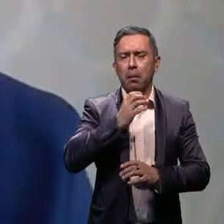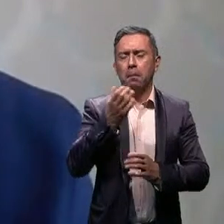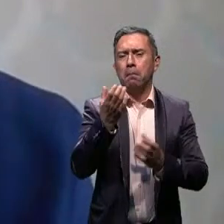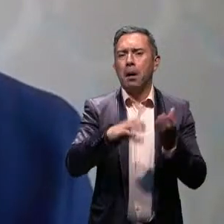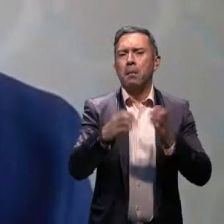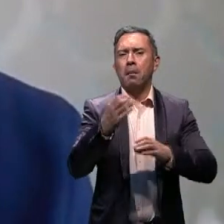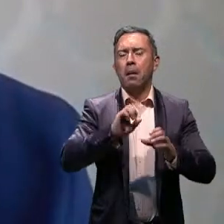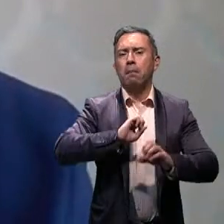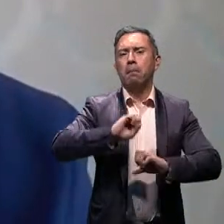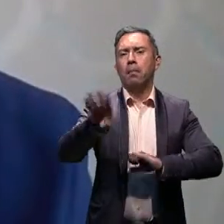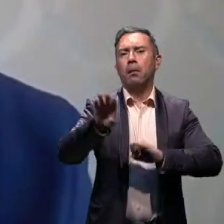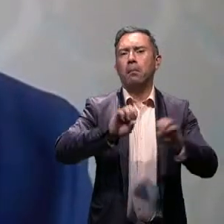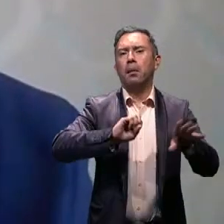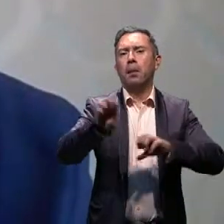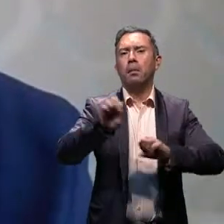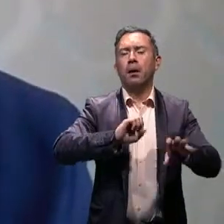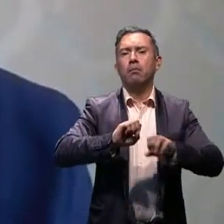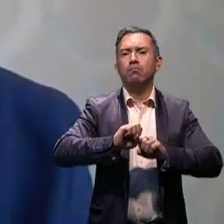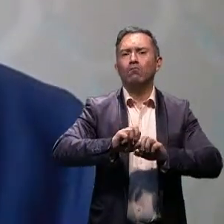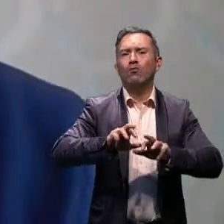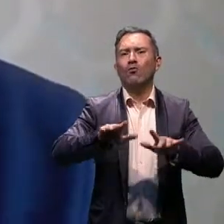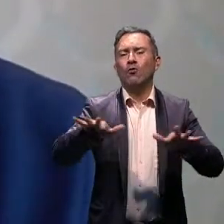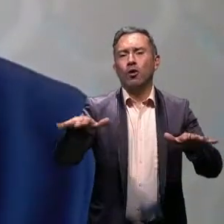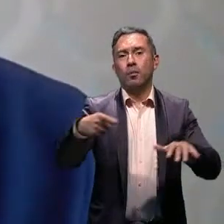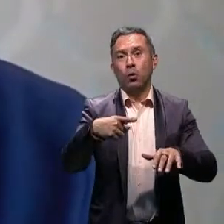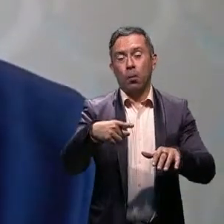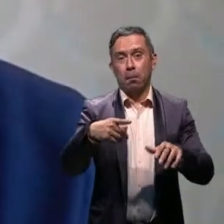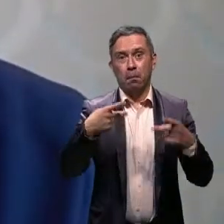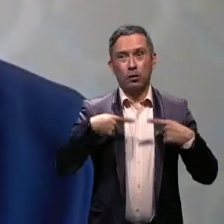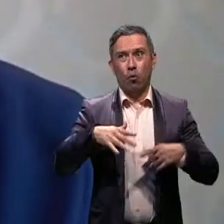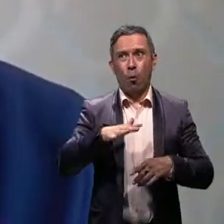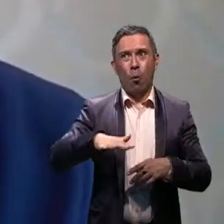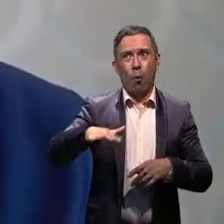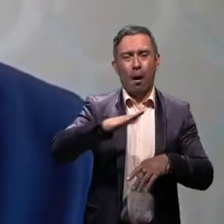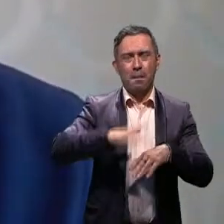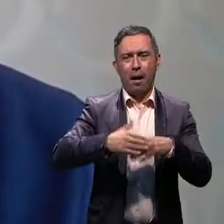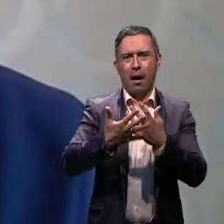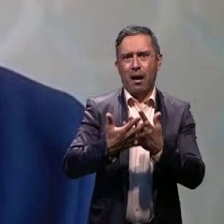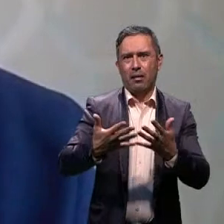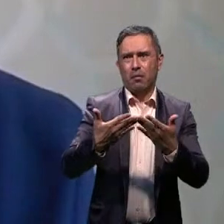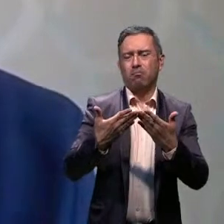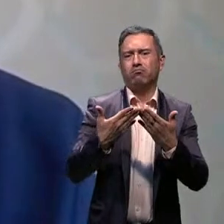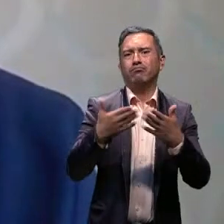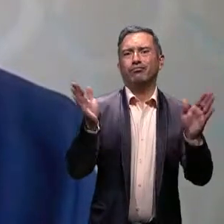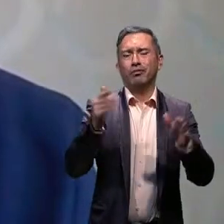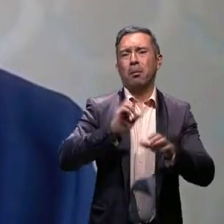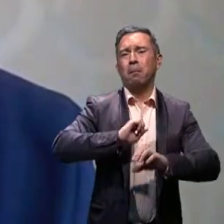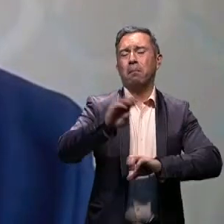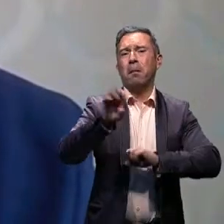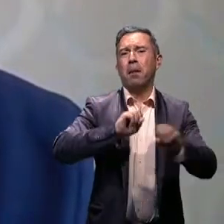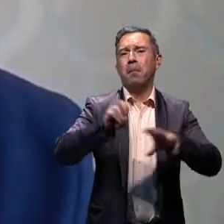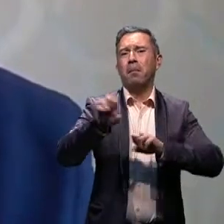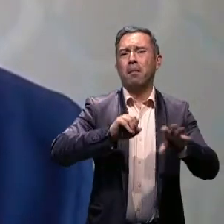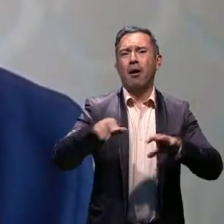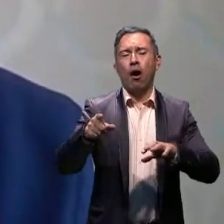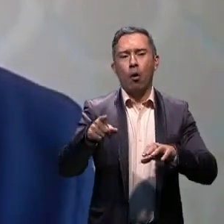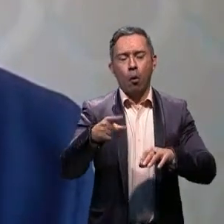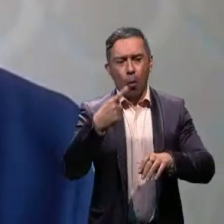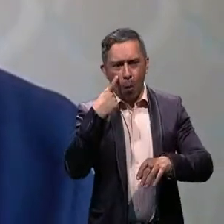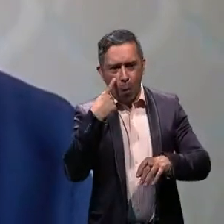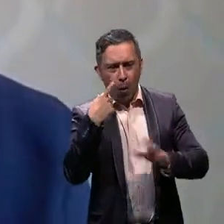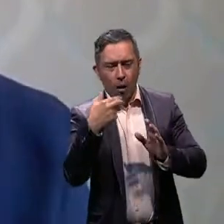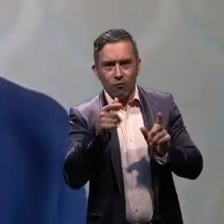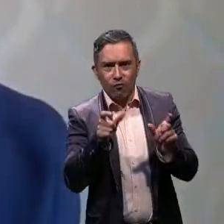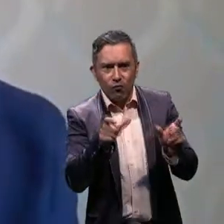broadcasting, which spreads out to very wide audiences in a very fast manner. It doesn't